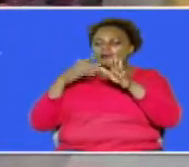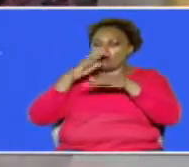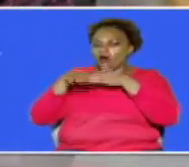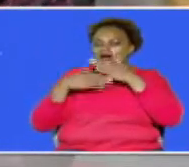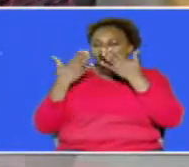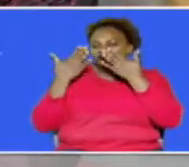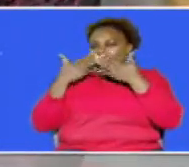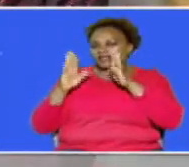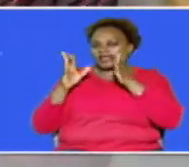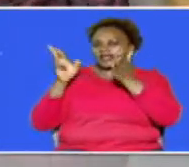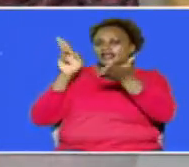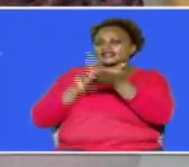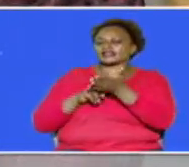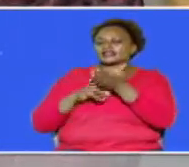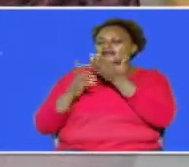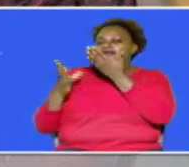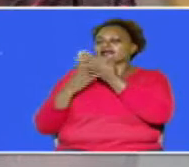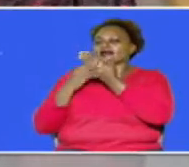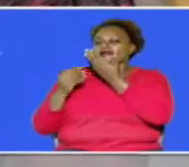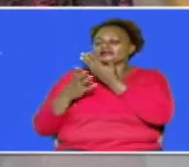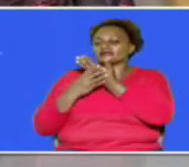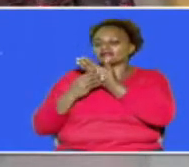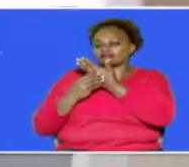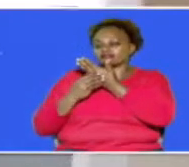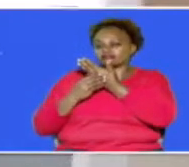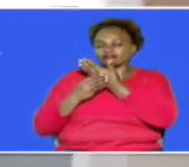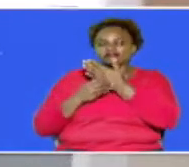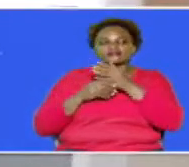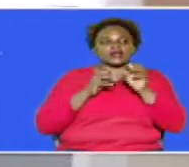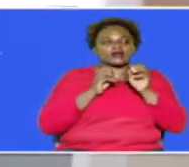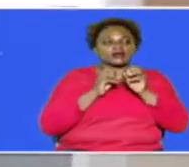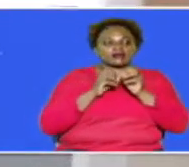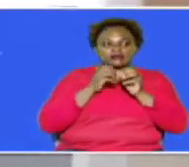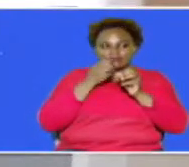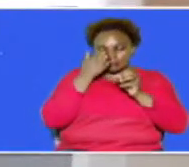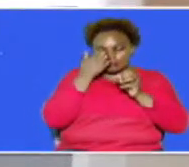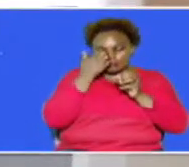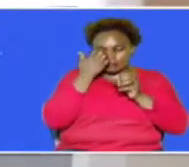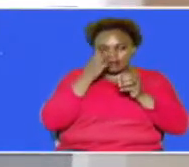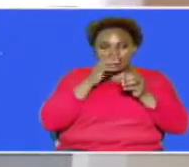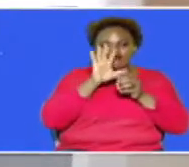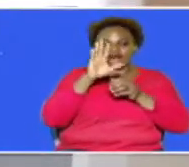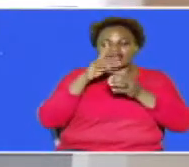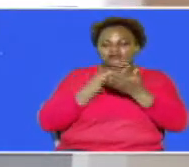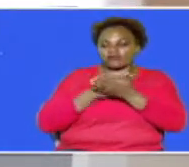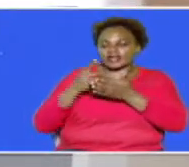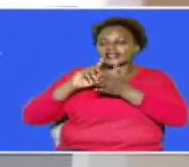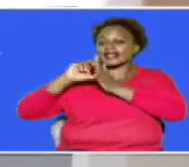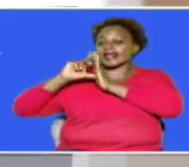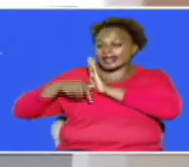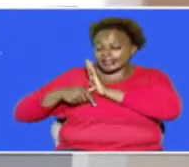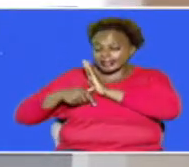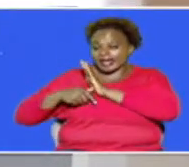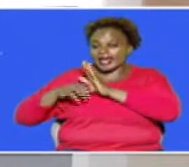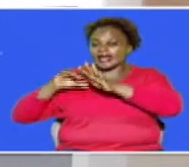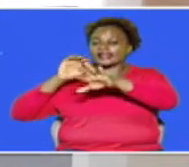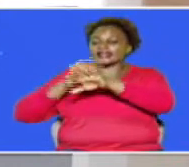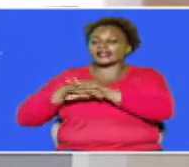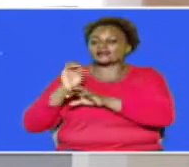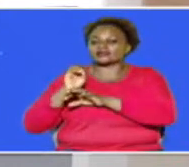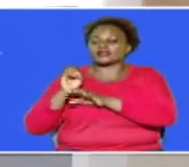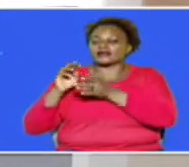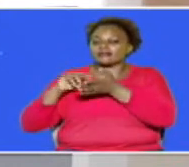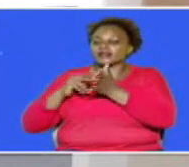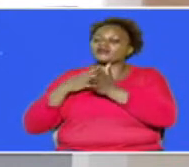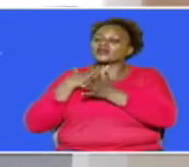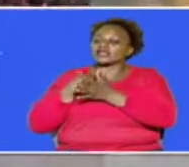it is registered, mm-hmm. we'll get a copy. Okay. We are up to today, You've never about got 5 weeks later, uh-huh. we have never gotten a copy. So what we read